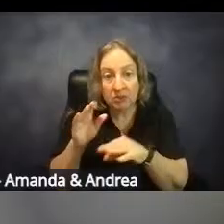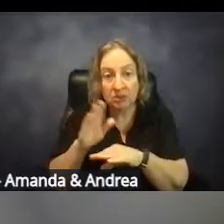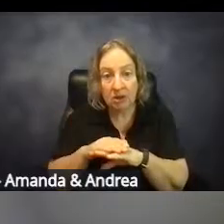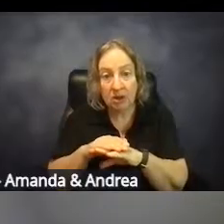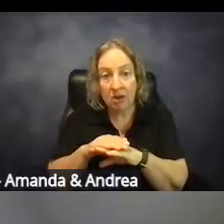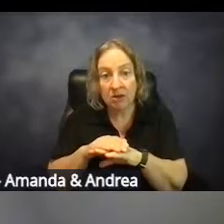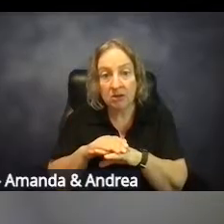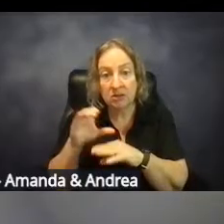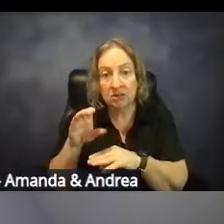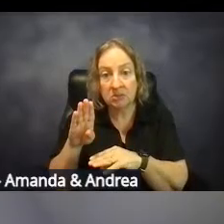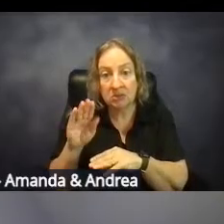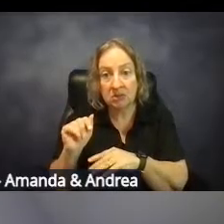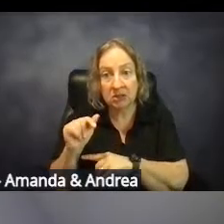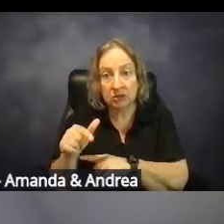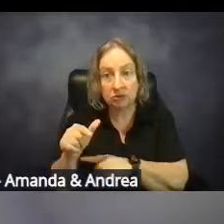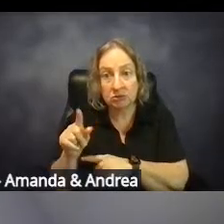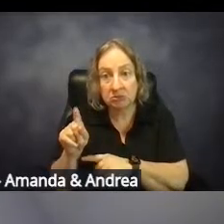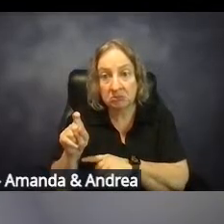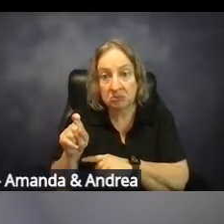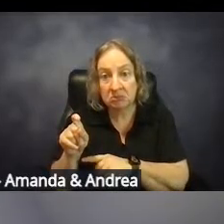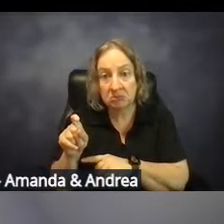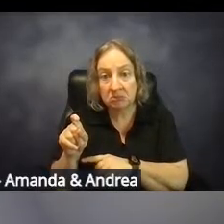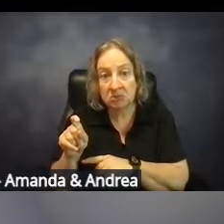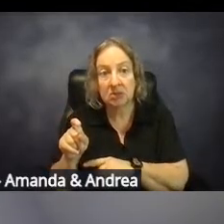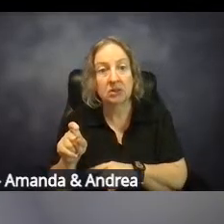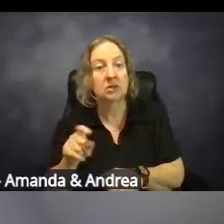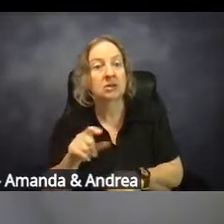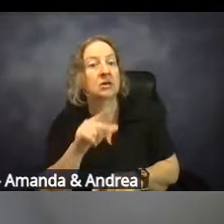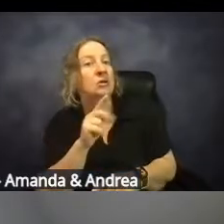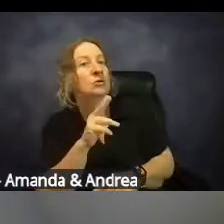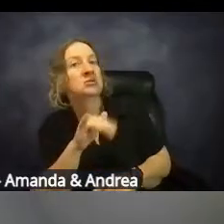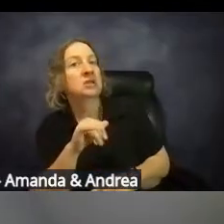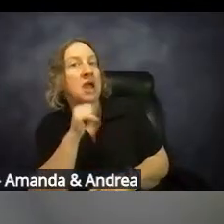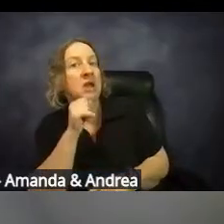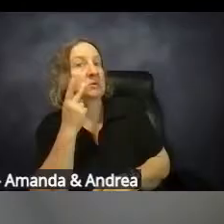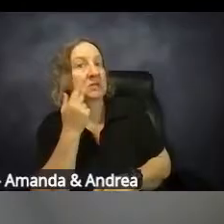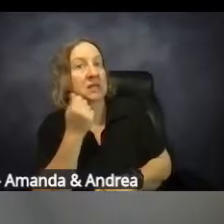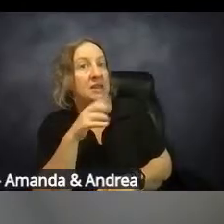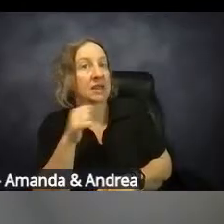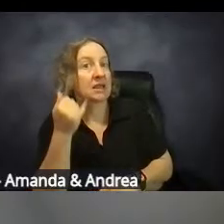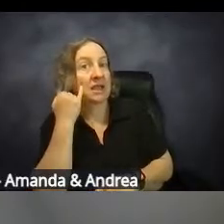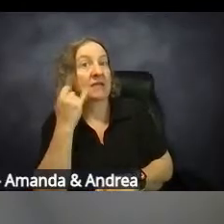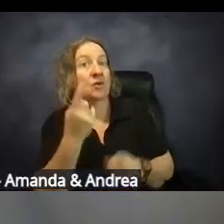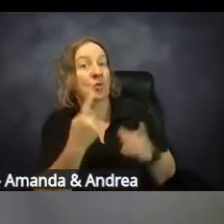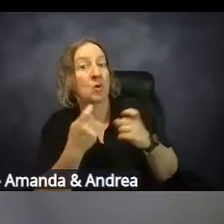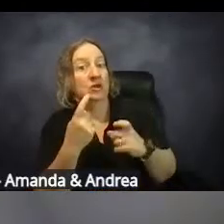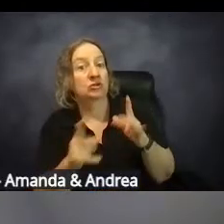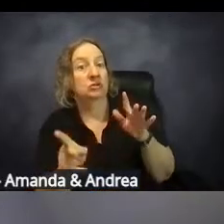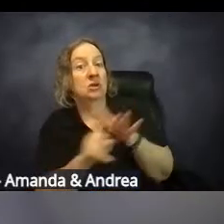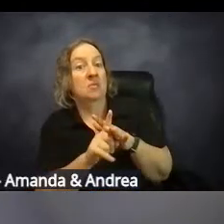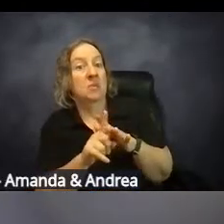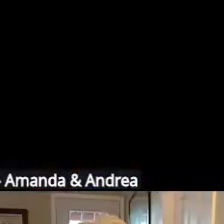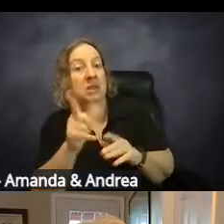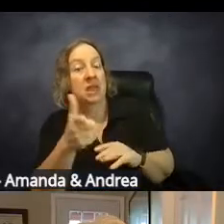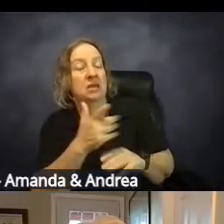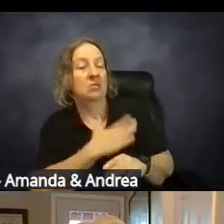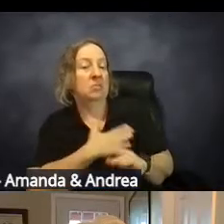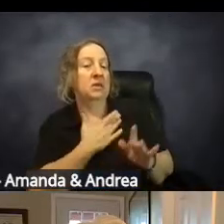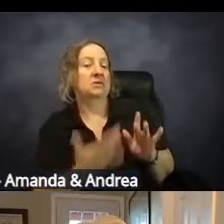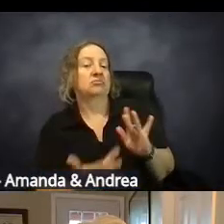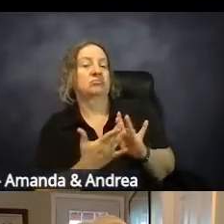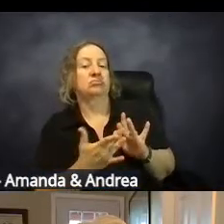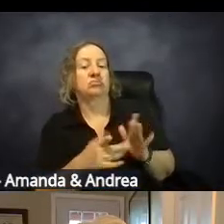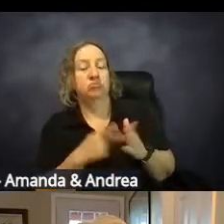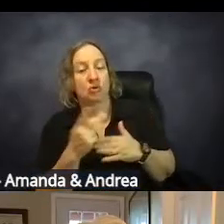Not seeing any others. I don't. But if questions come up for anyone afterwards, do feel free to reach out to the program.